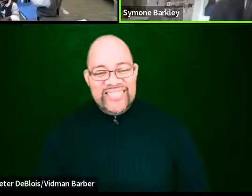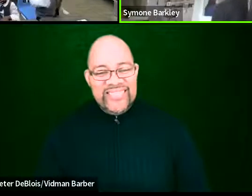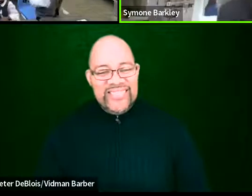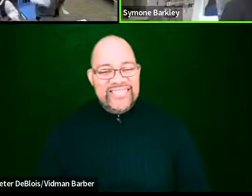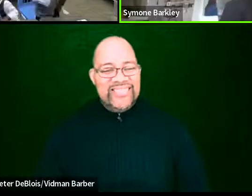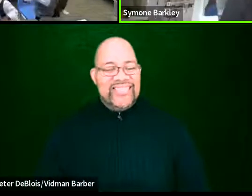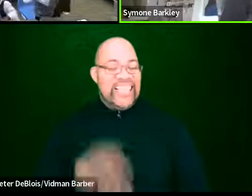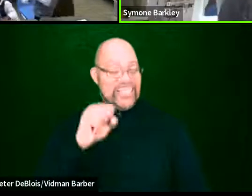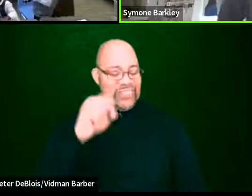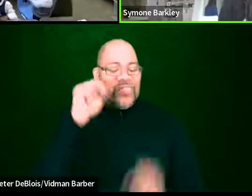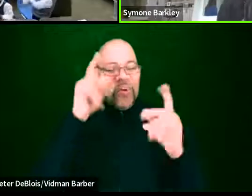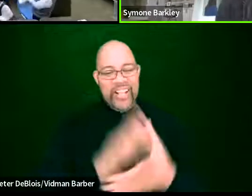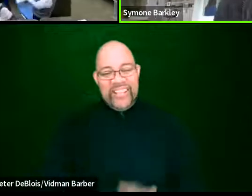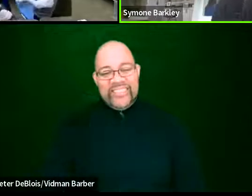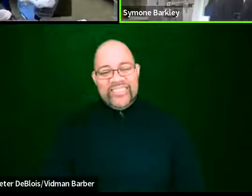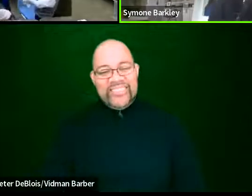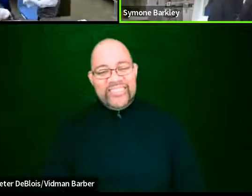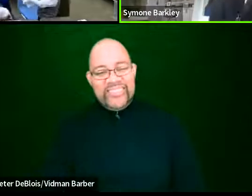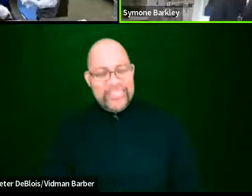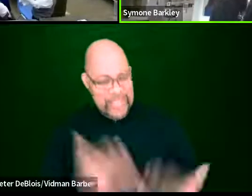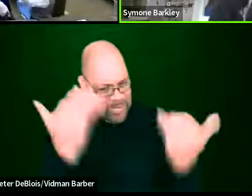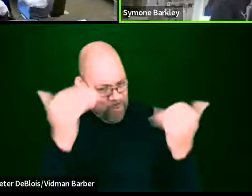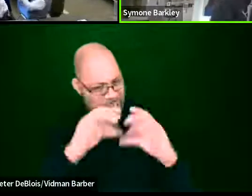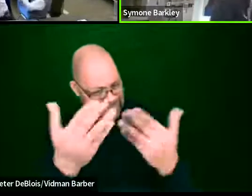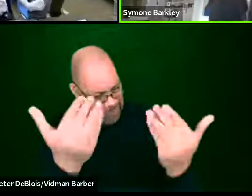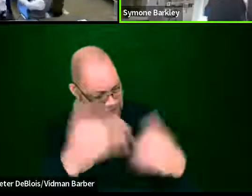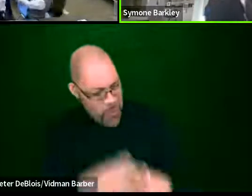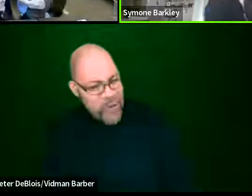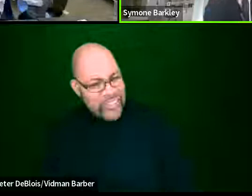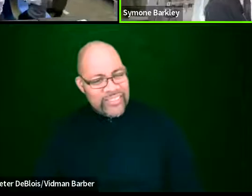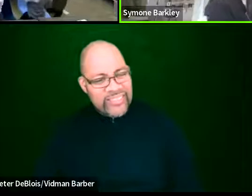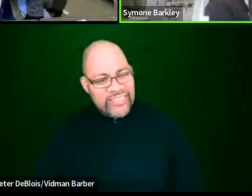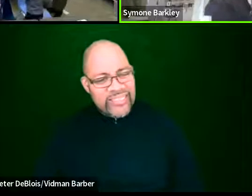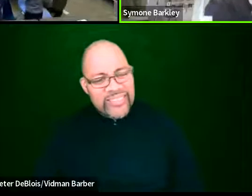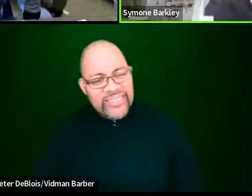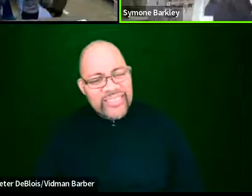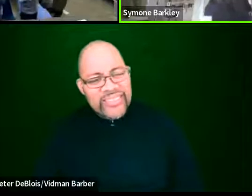Yes, okay. Come on, class.